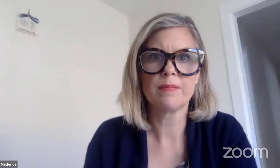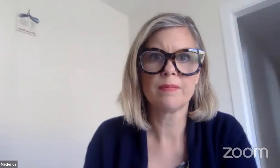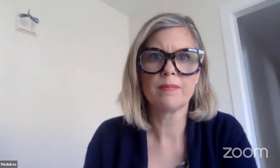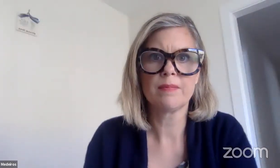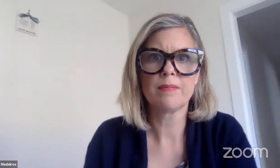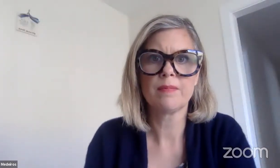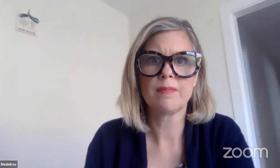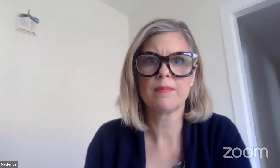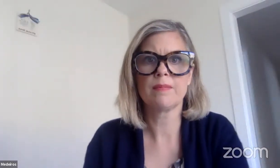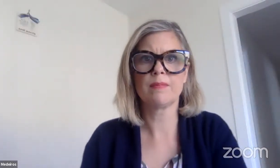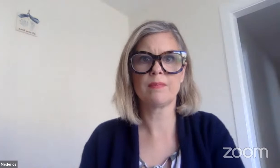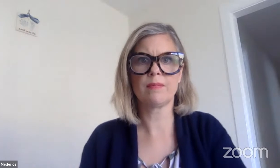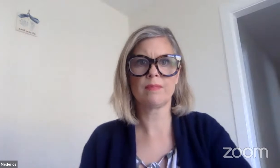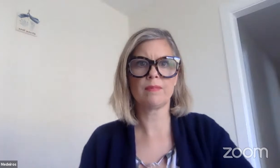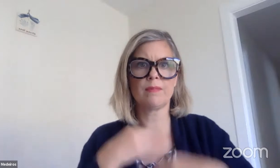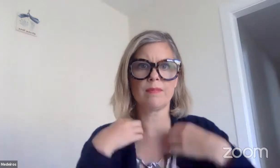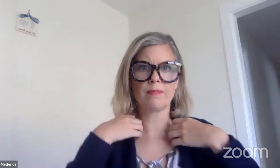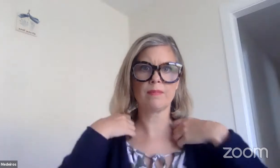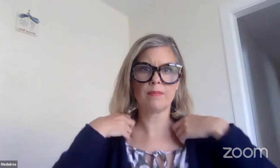of course